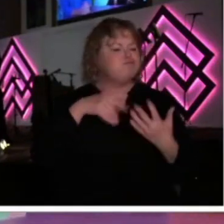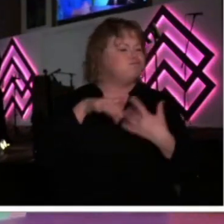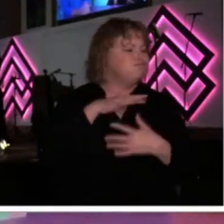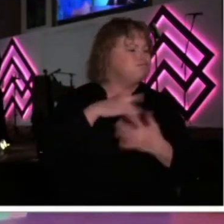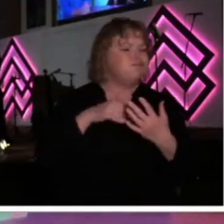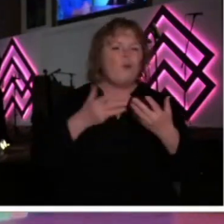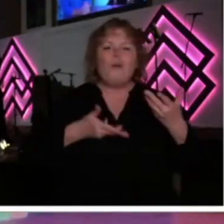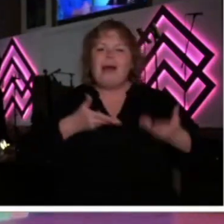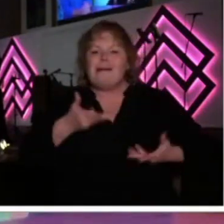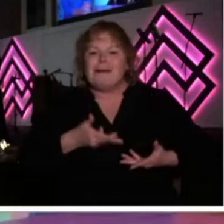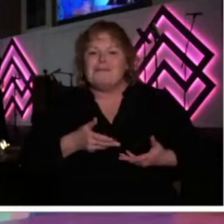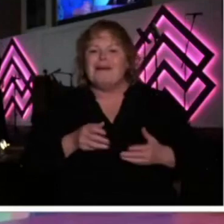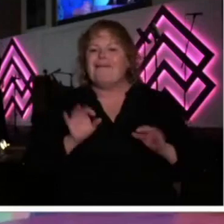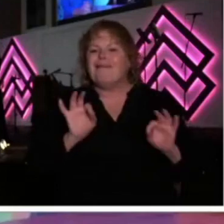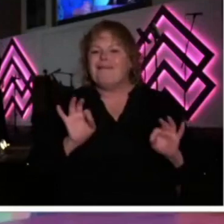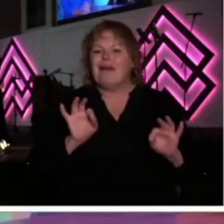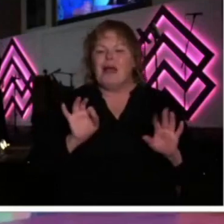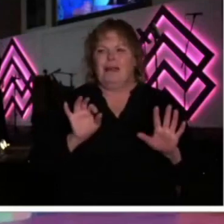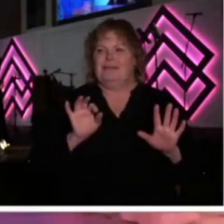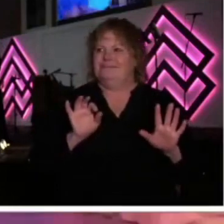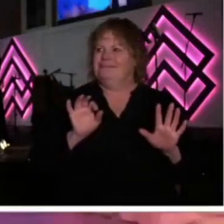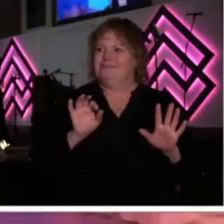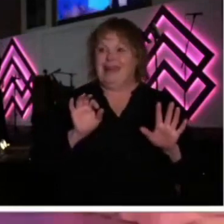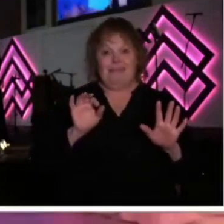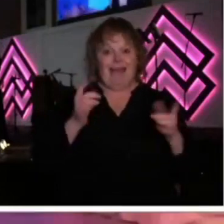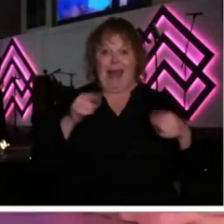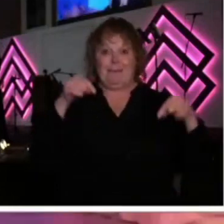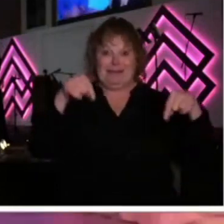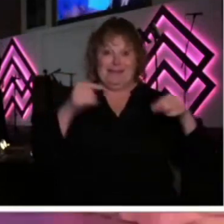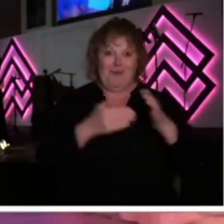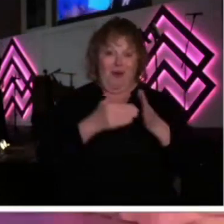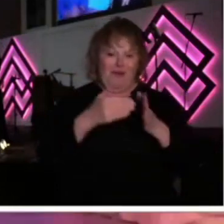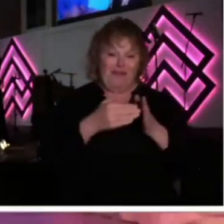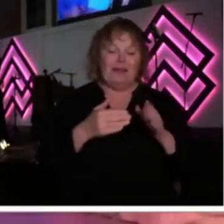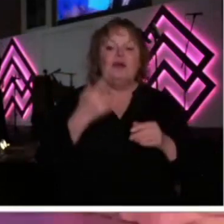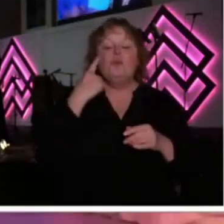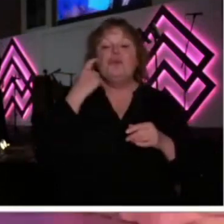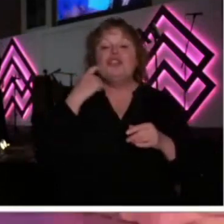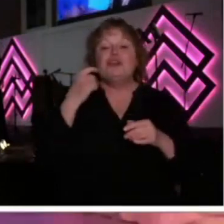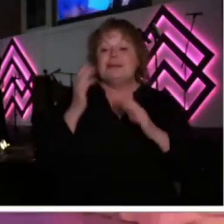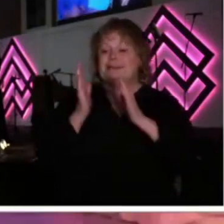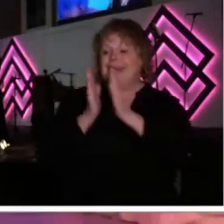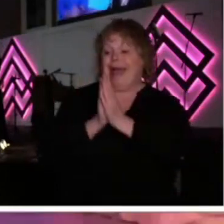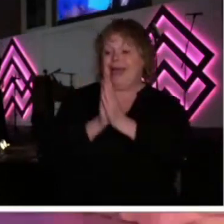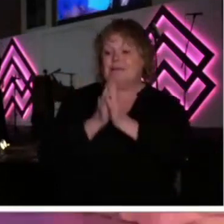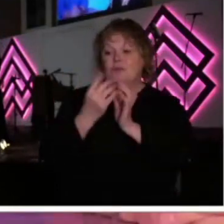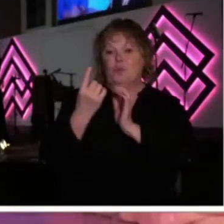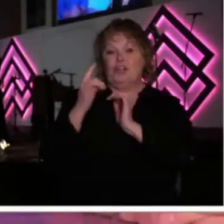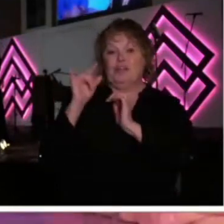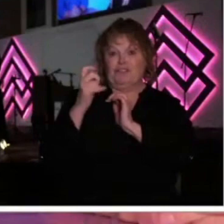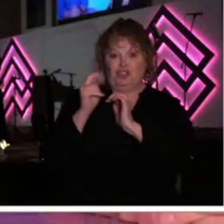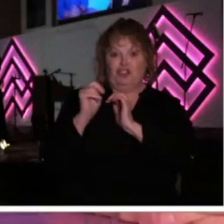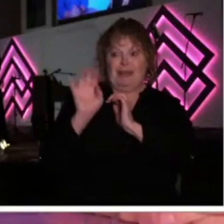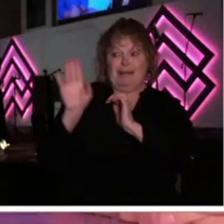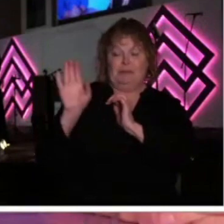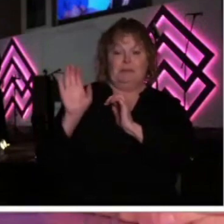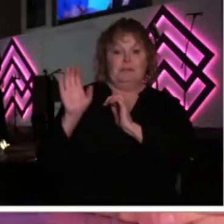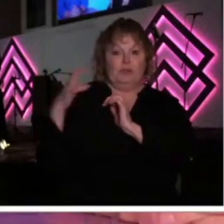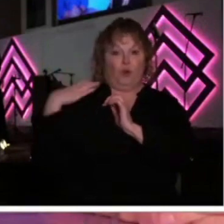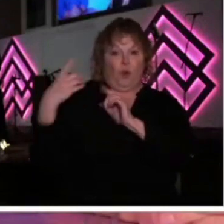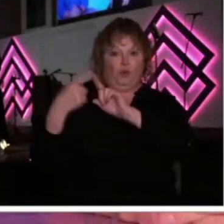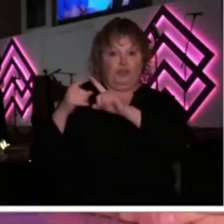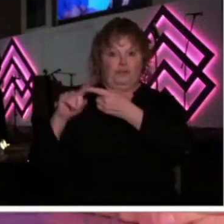and welcoming. And it's funny because it's like a reoccurring theme. We actually just brought one of John's football coaches